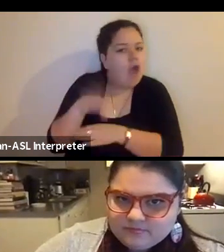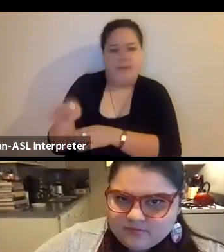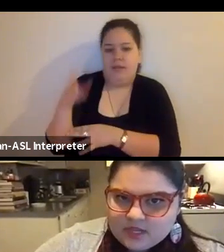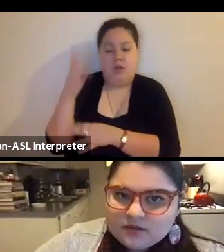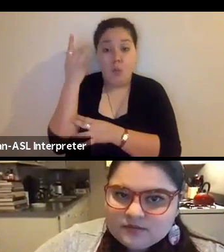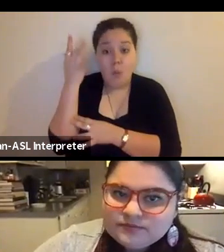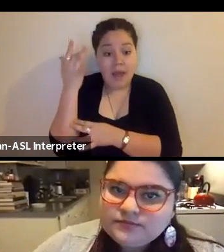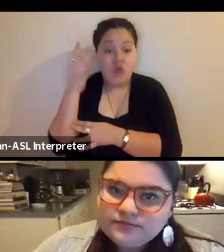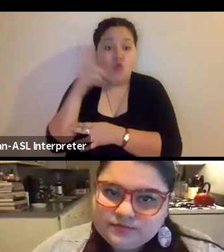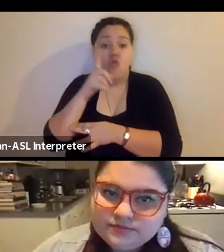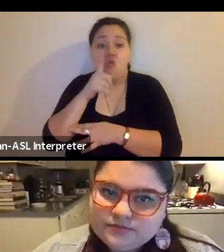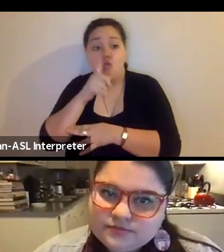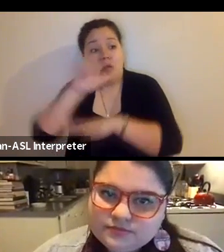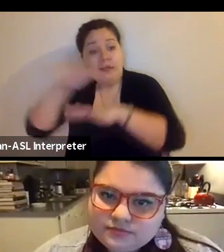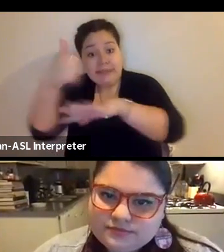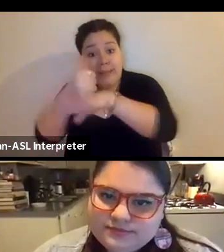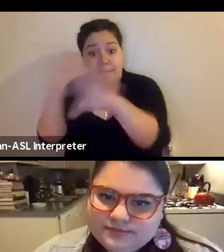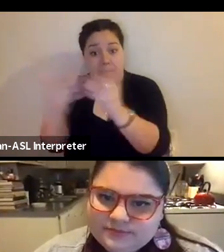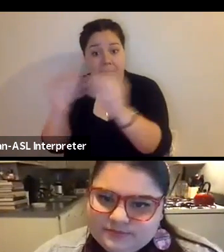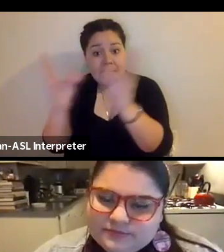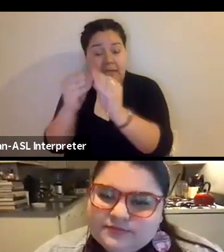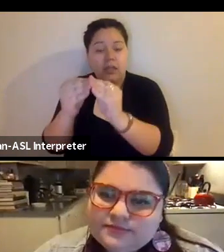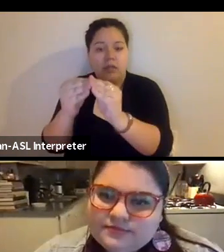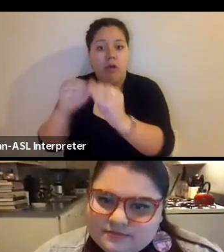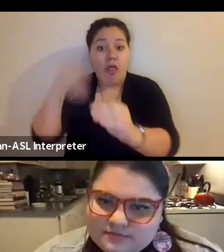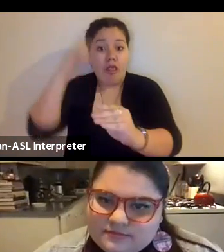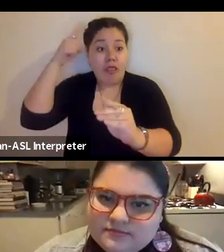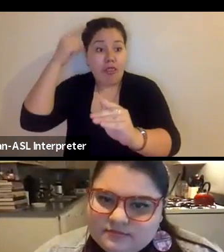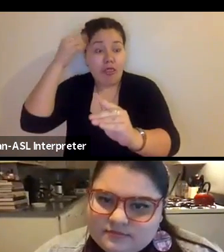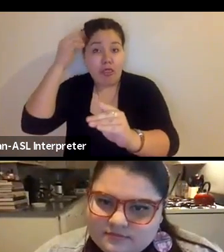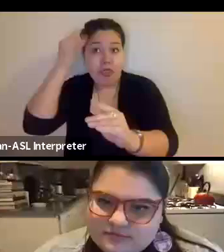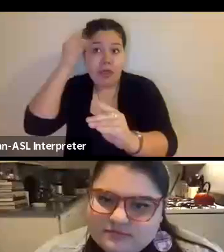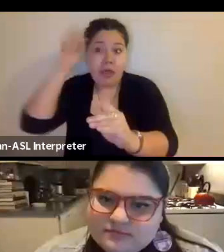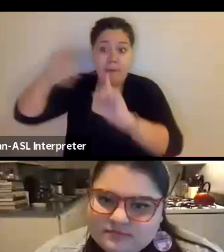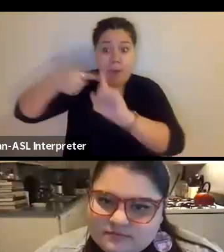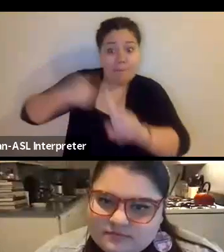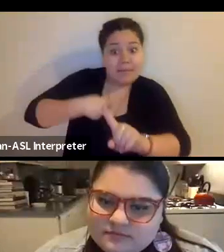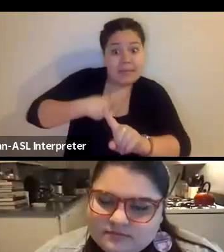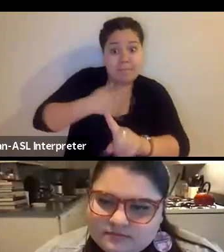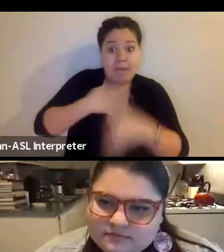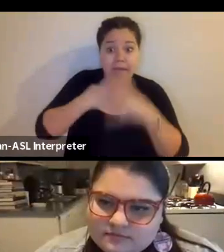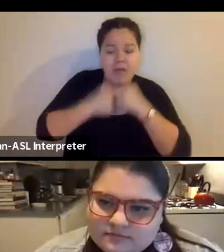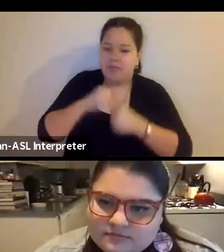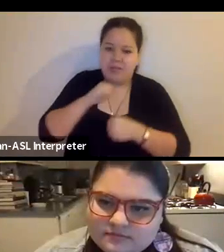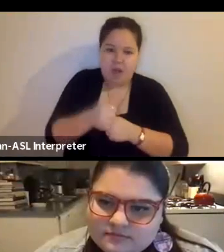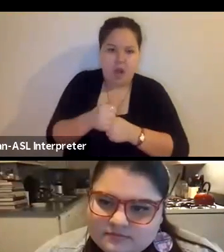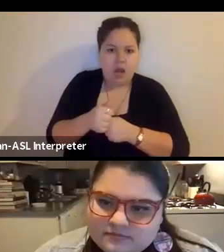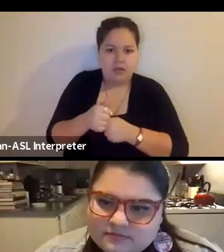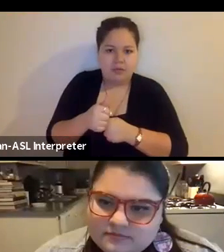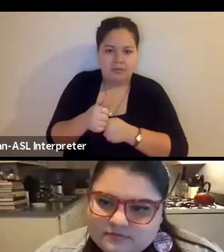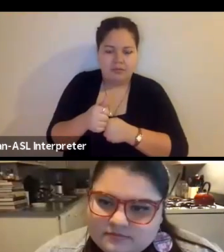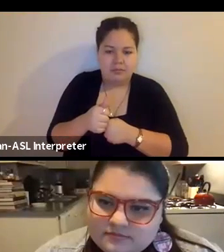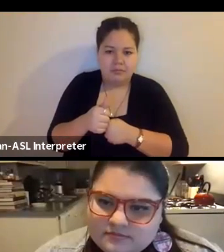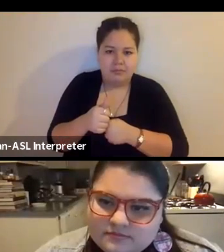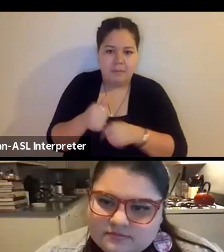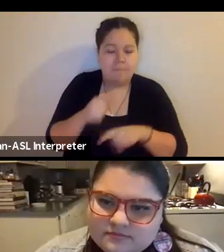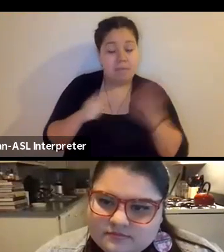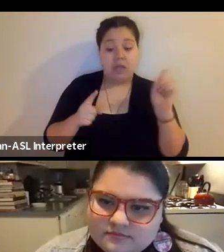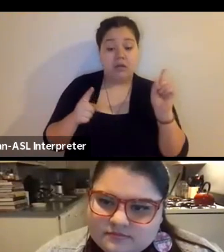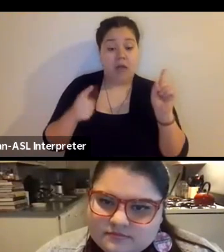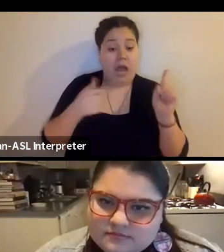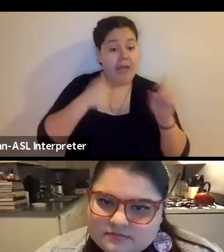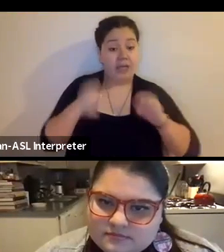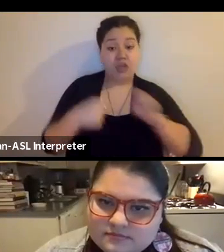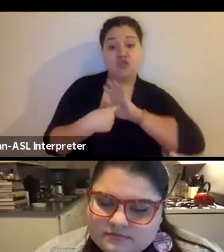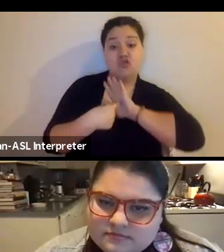not designing them with me in mind or with my values in mind. And I figure, well, I can just live my values and model